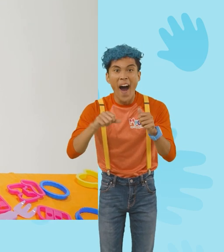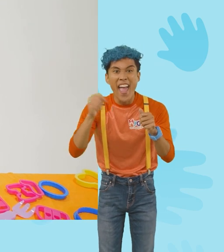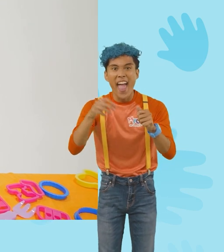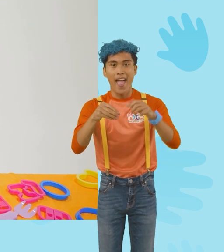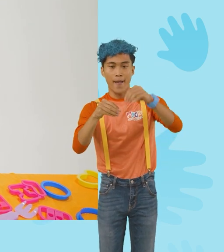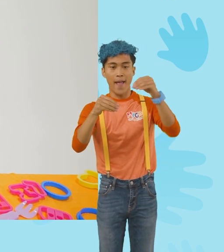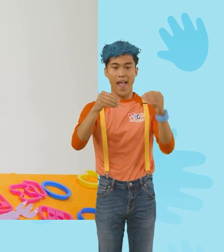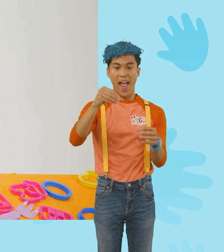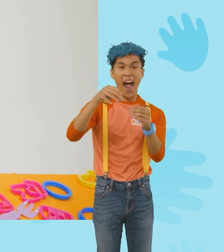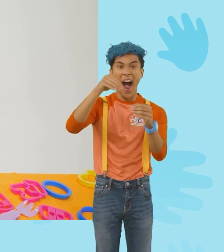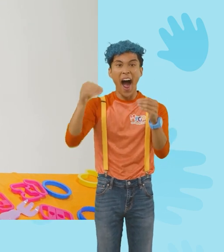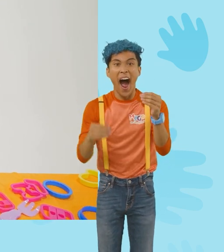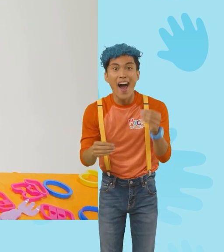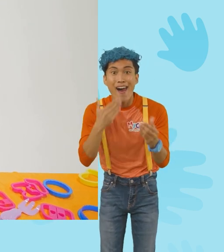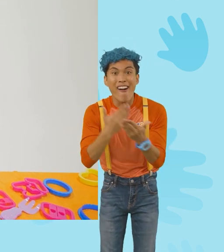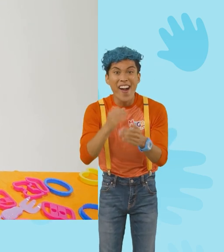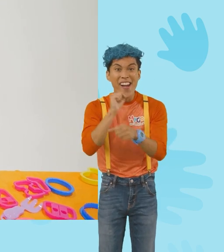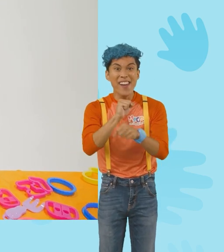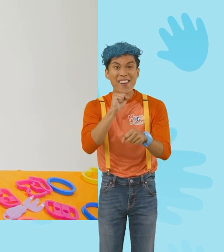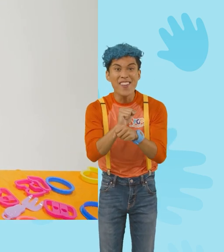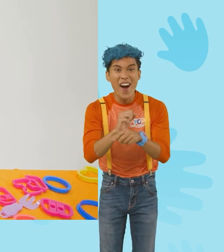yeah, we did such a good job.